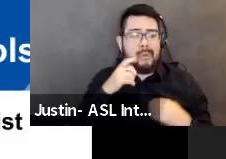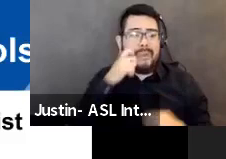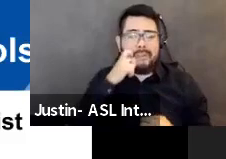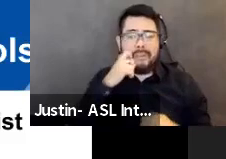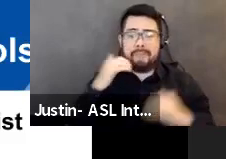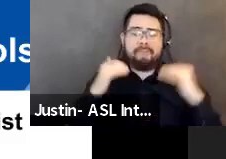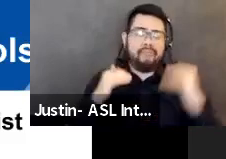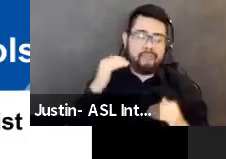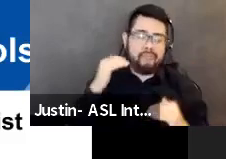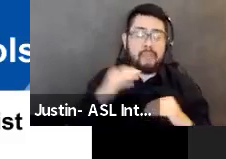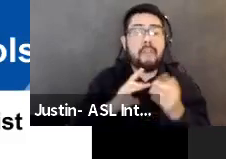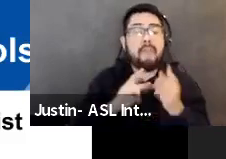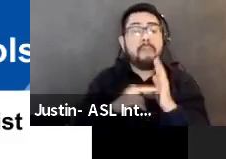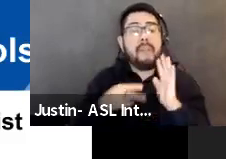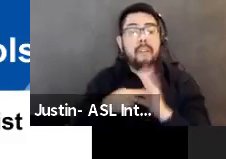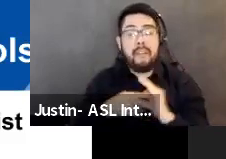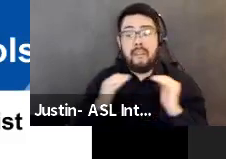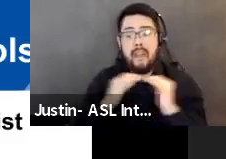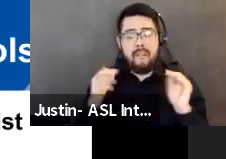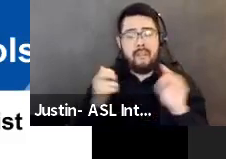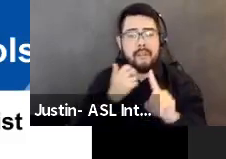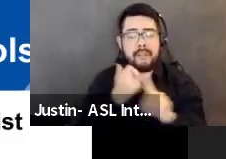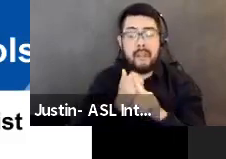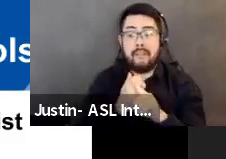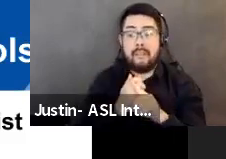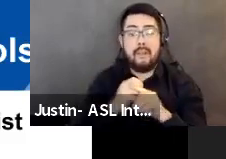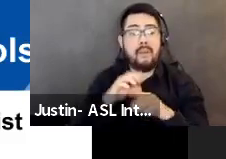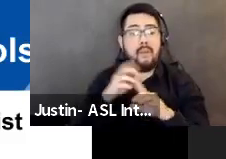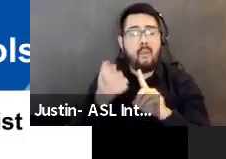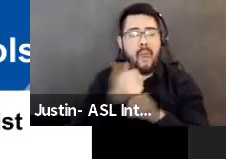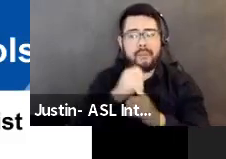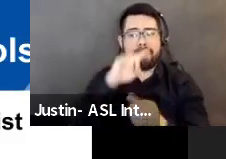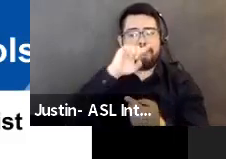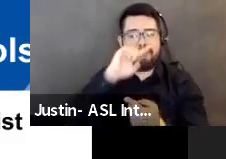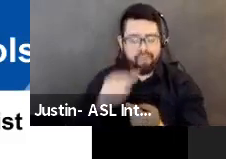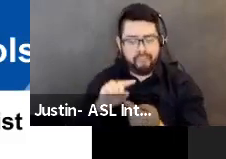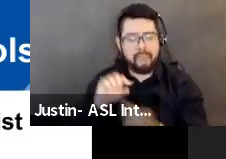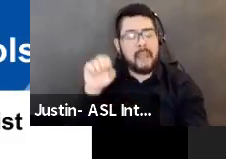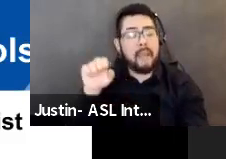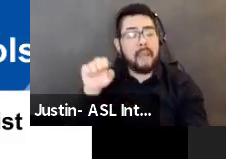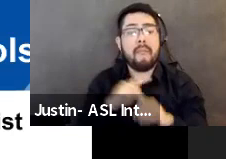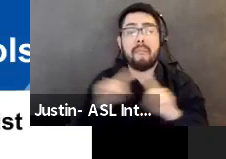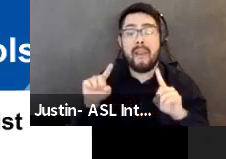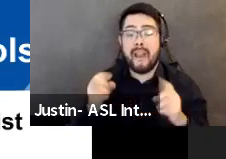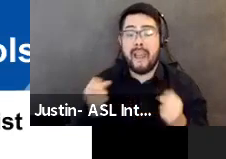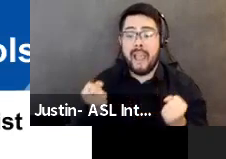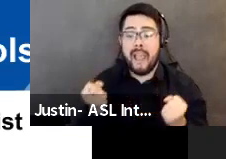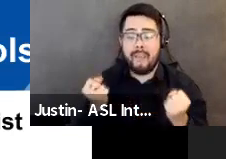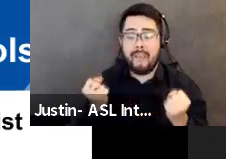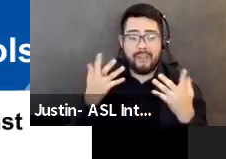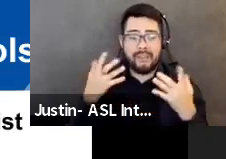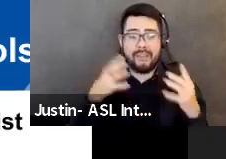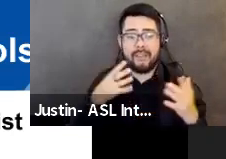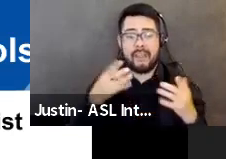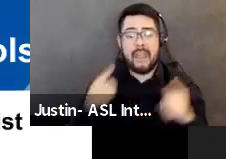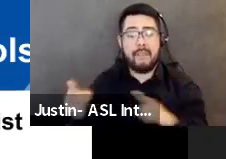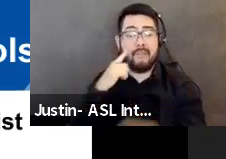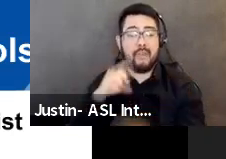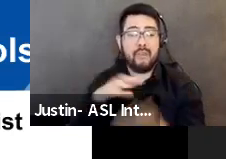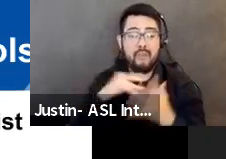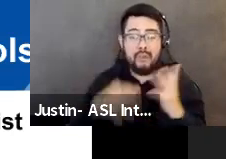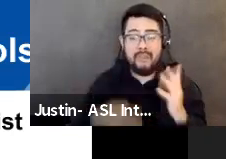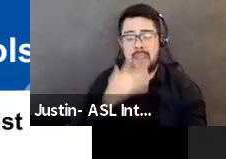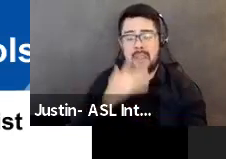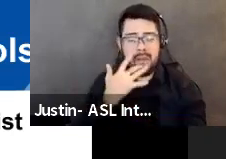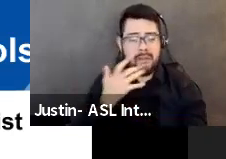so even though the absolute levels of arrests are declining the percentage of arrests attributed to students of color remains persistent and this